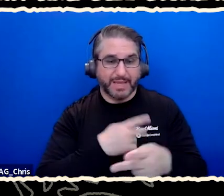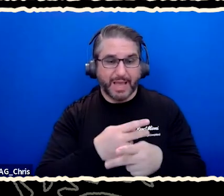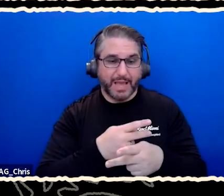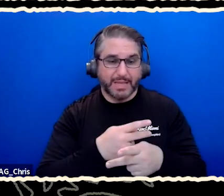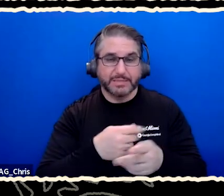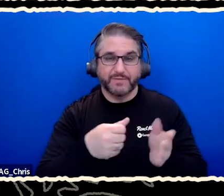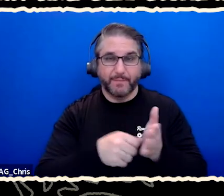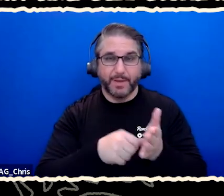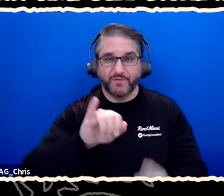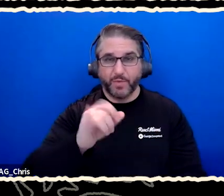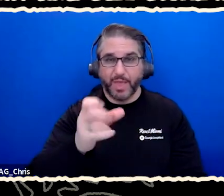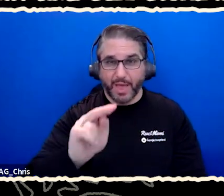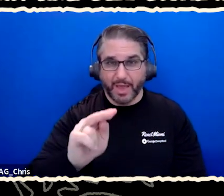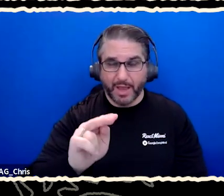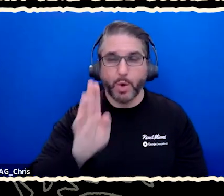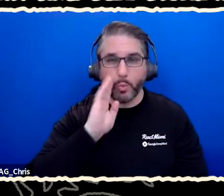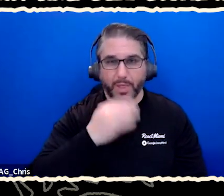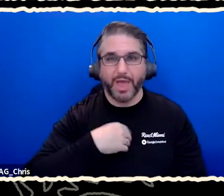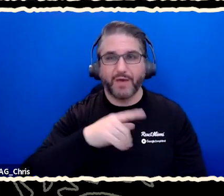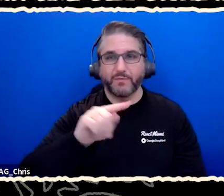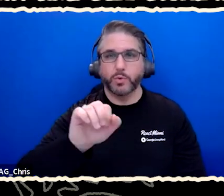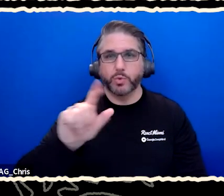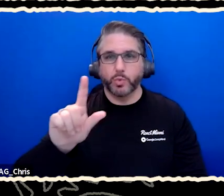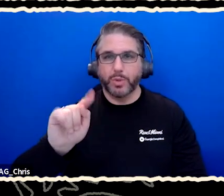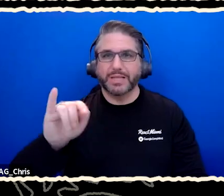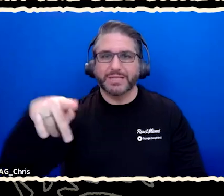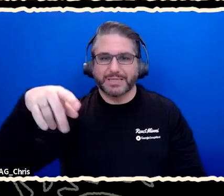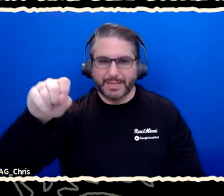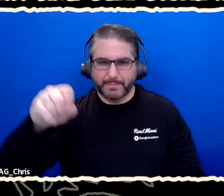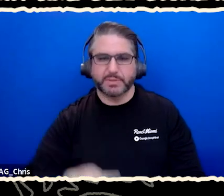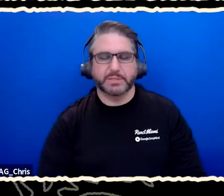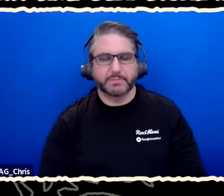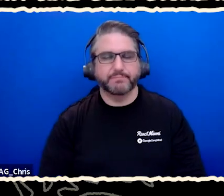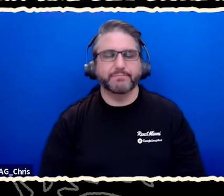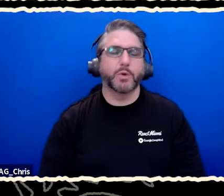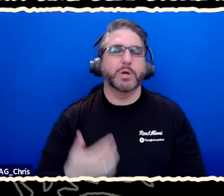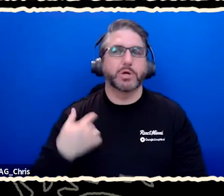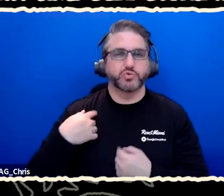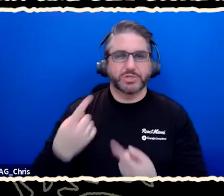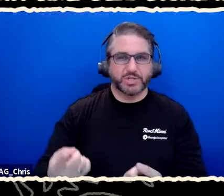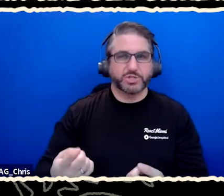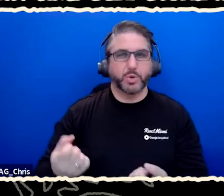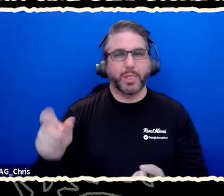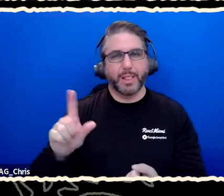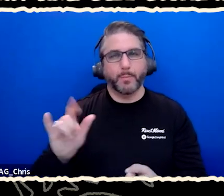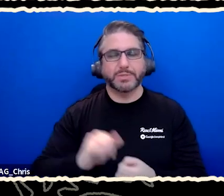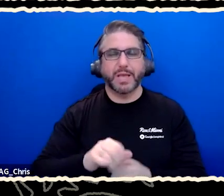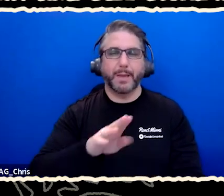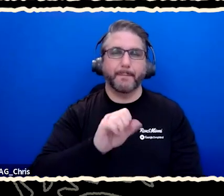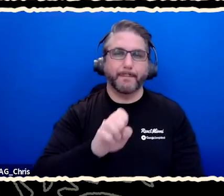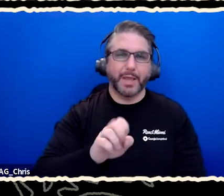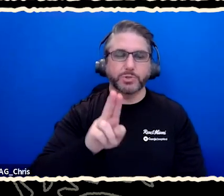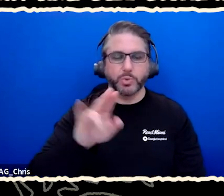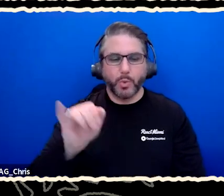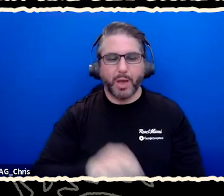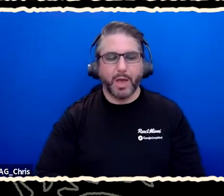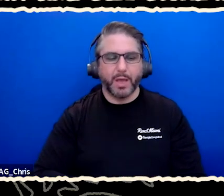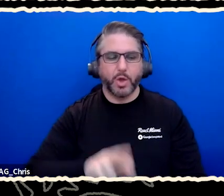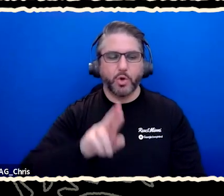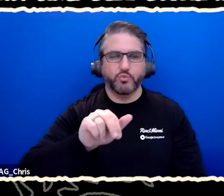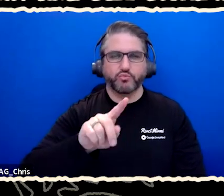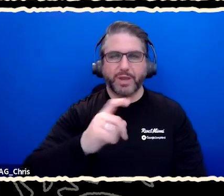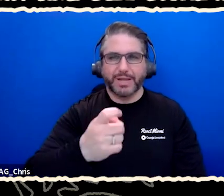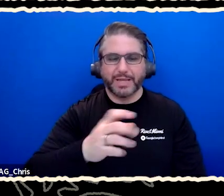have tooltips. And traditionally, in libraries like Base UI, Radix, and many others, you